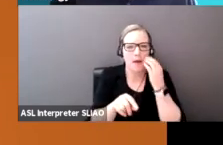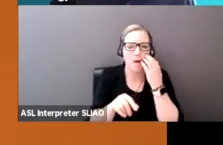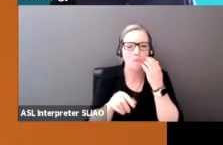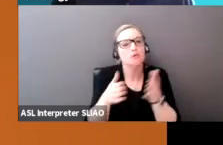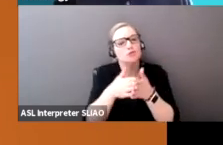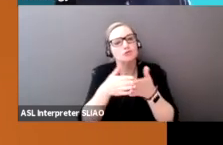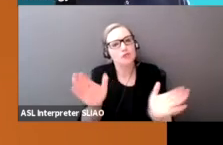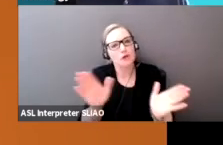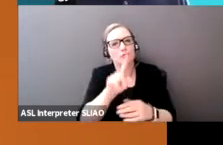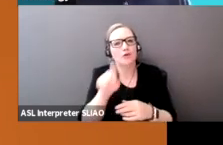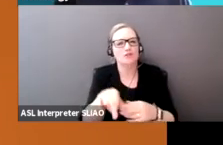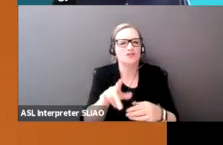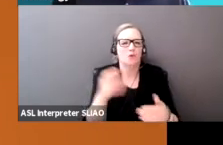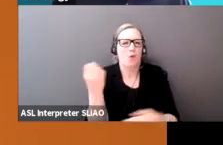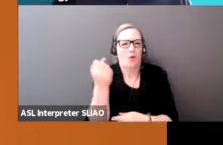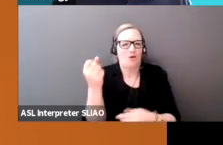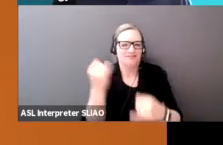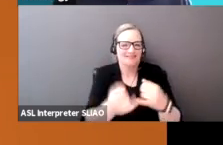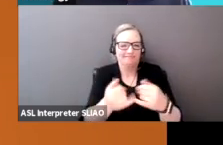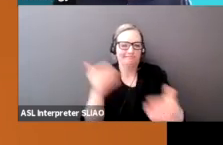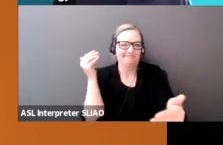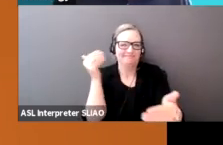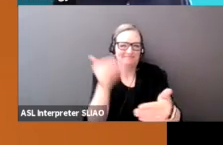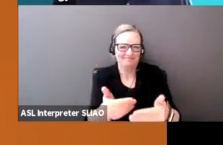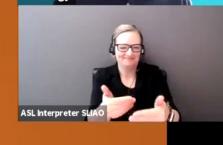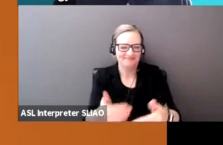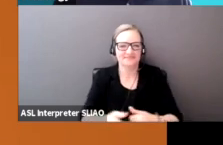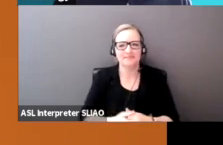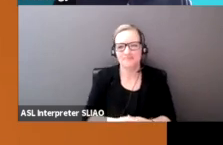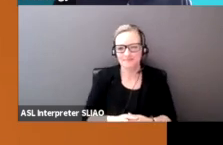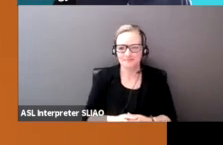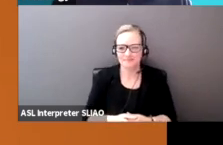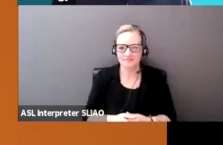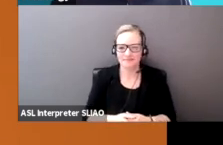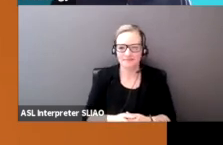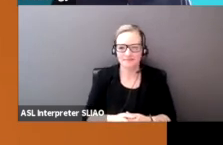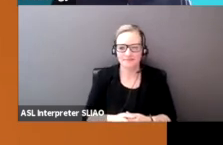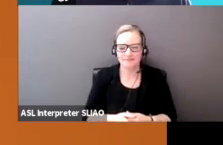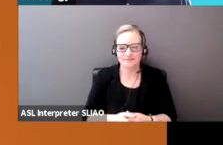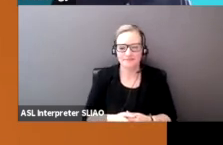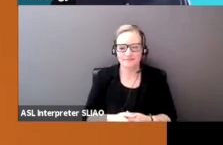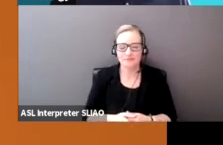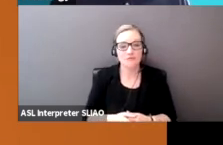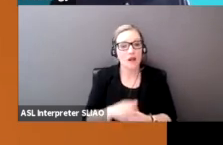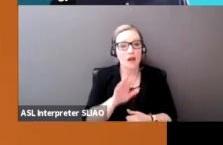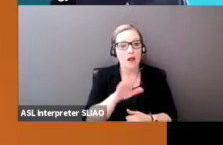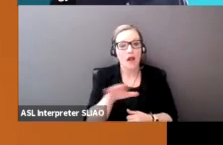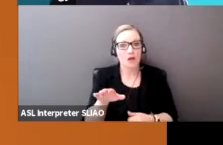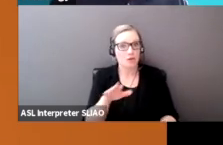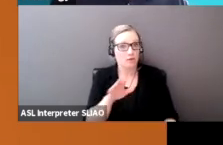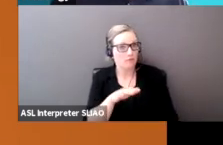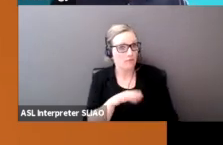of the presentation. And please keep in mind that I can't directly offer legal